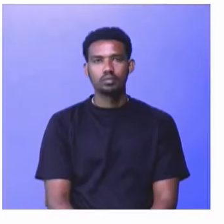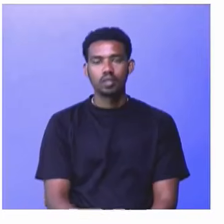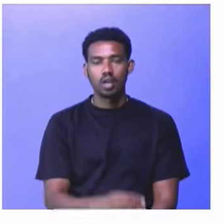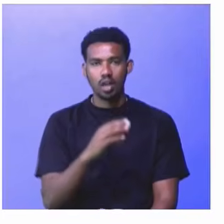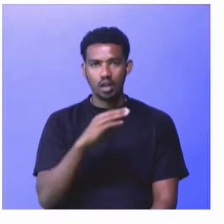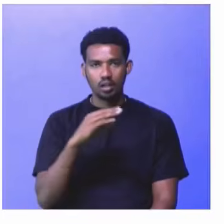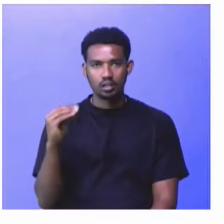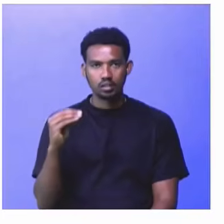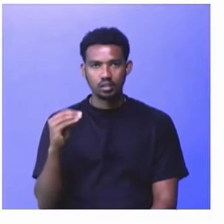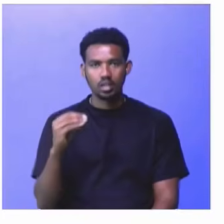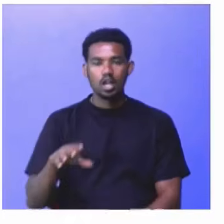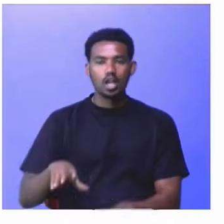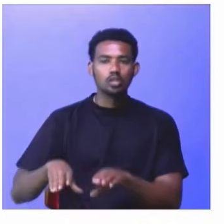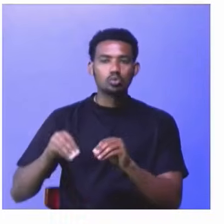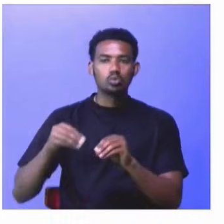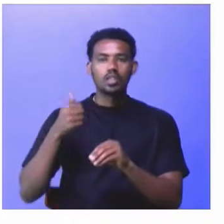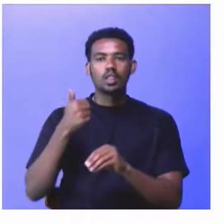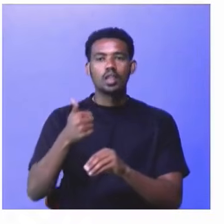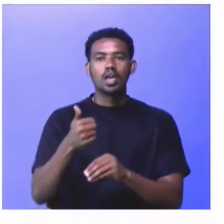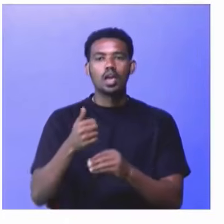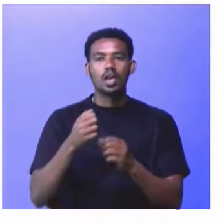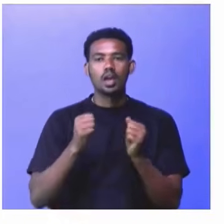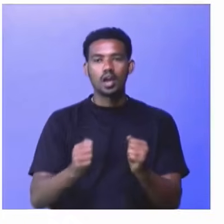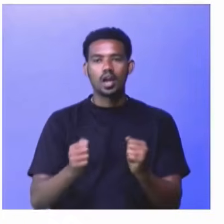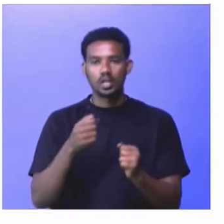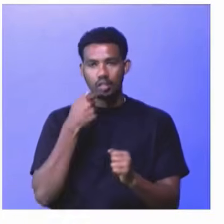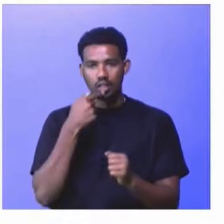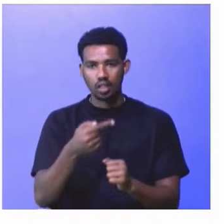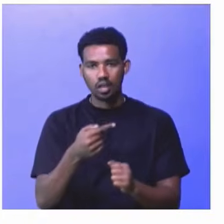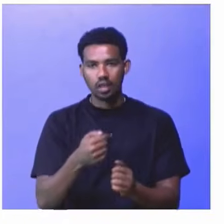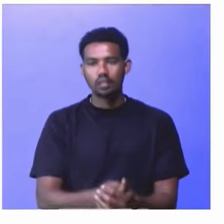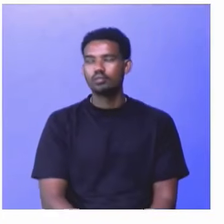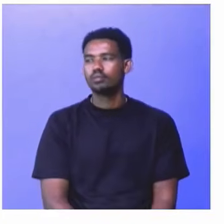And student A can say,